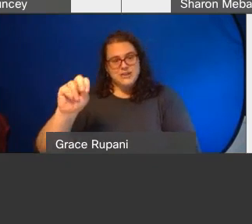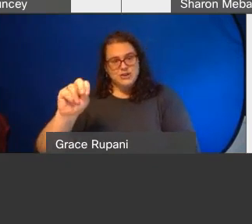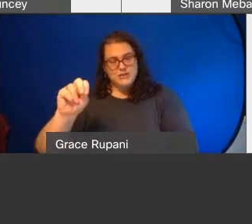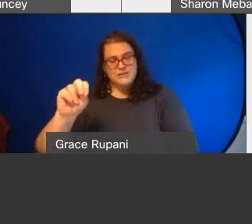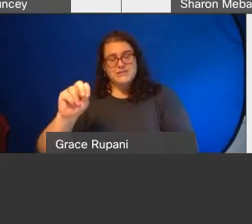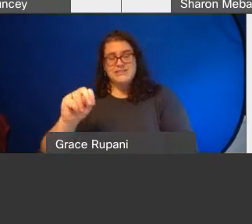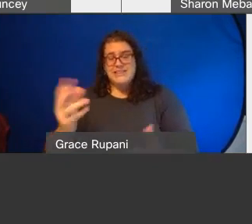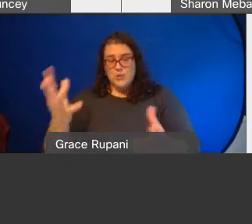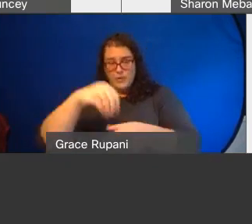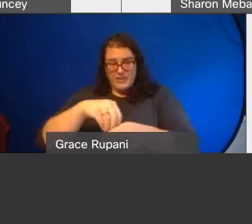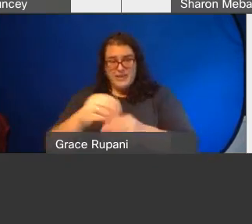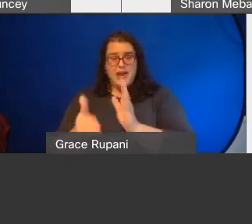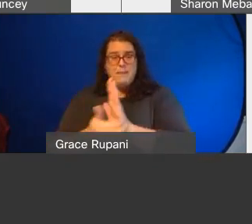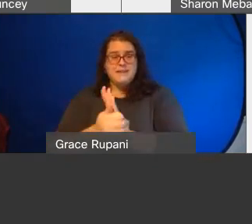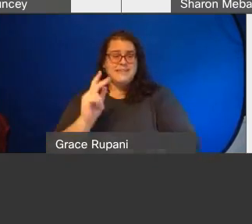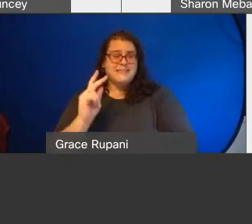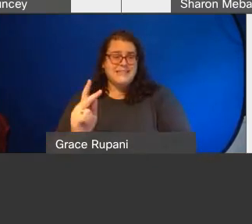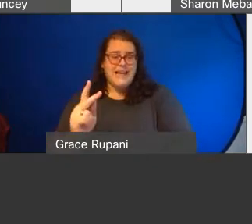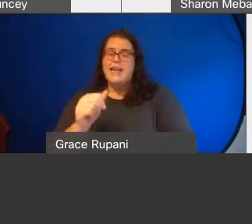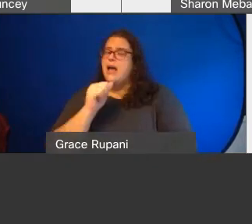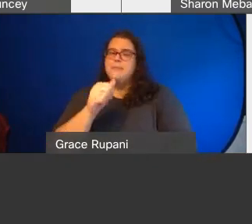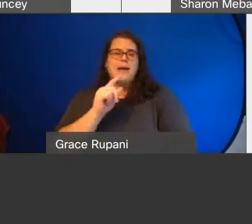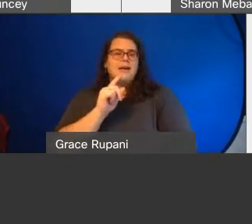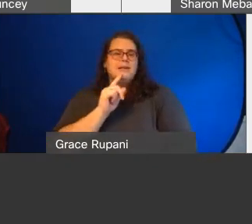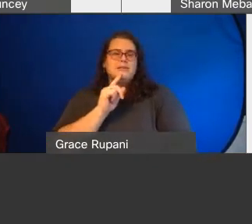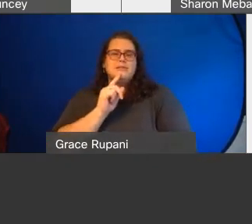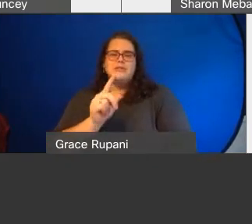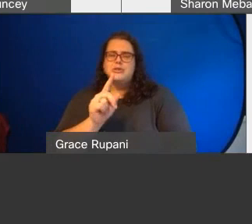am not exactly, I'm almost certain that it was not.